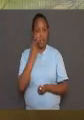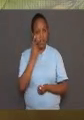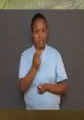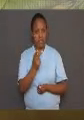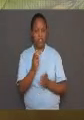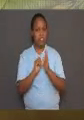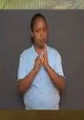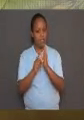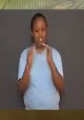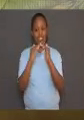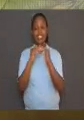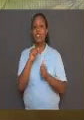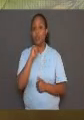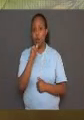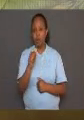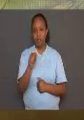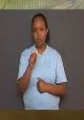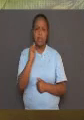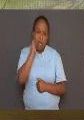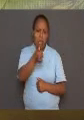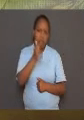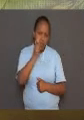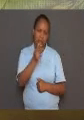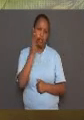of inequality every day.